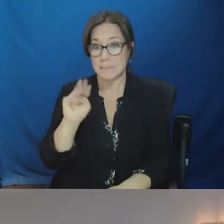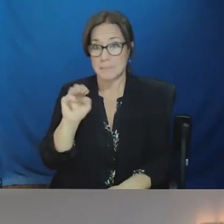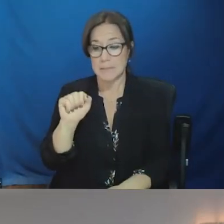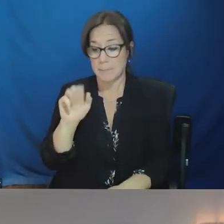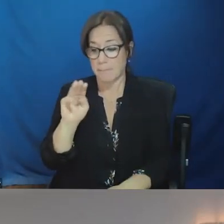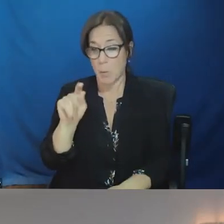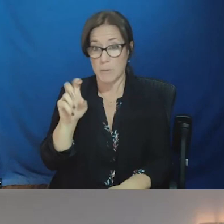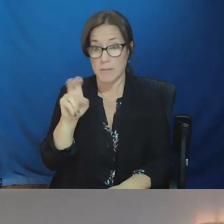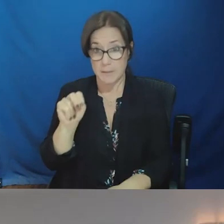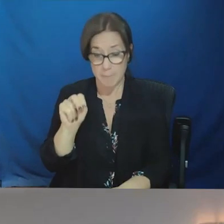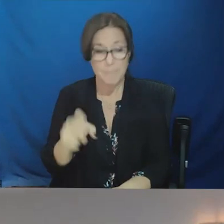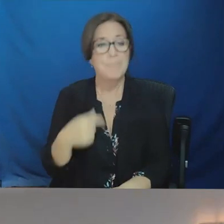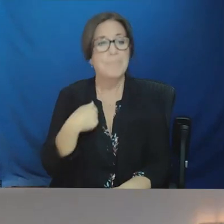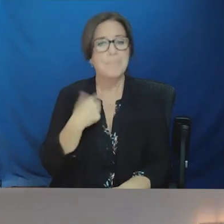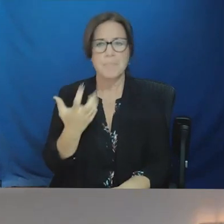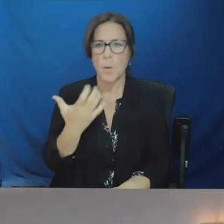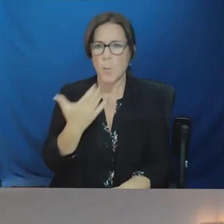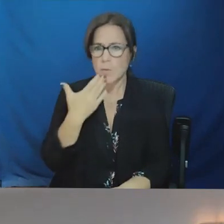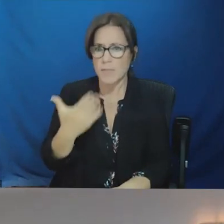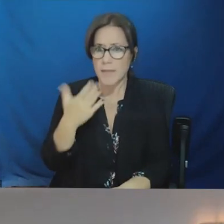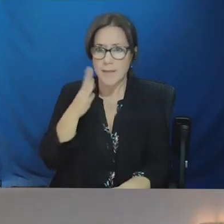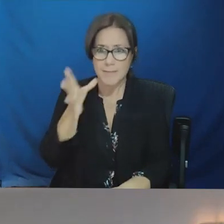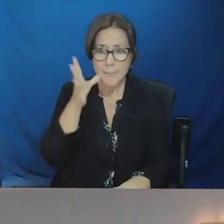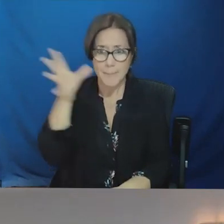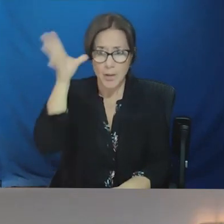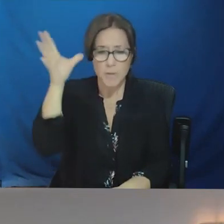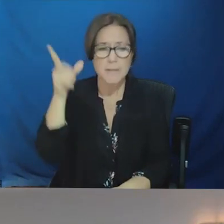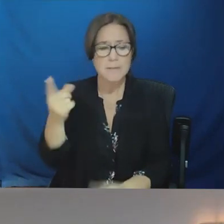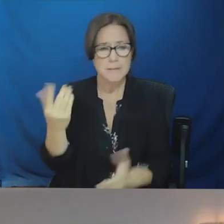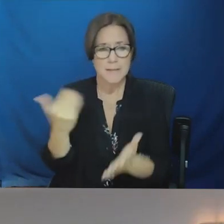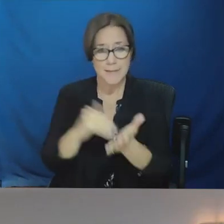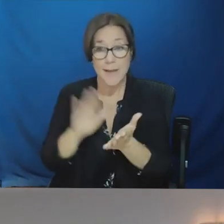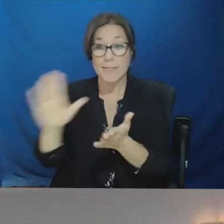parents for that presentation, and I think their ending quote really says it all.